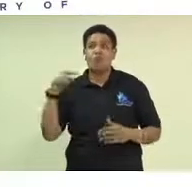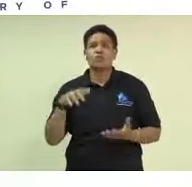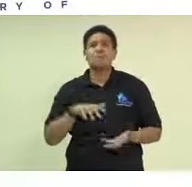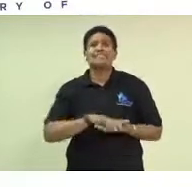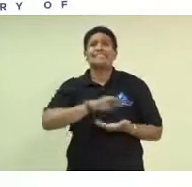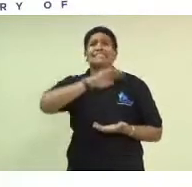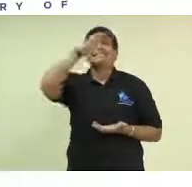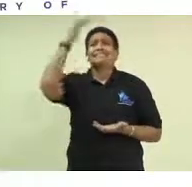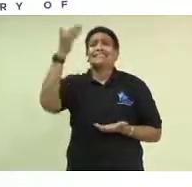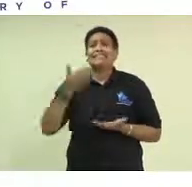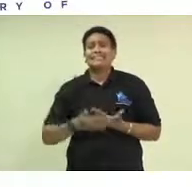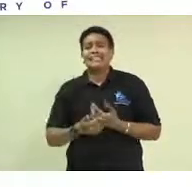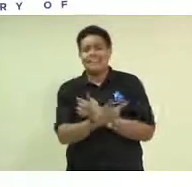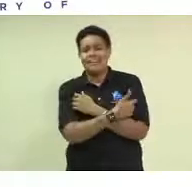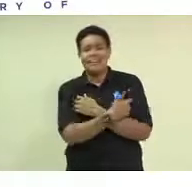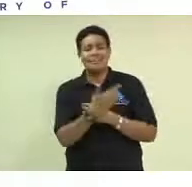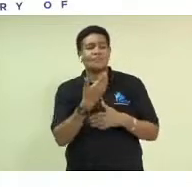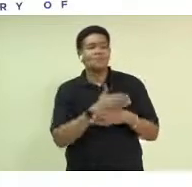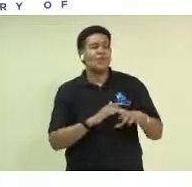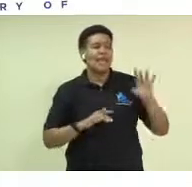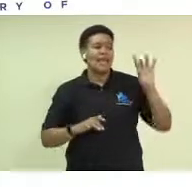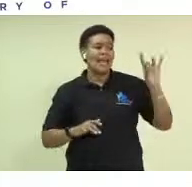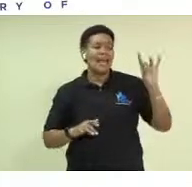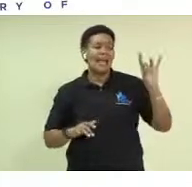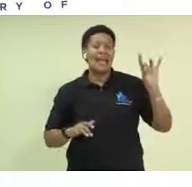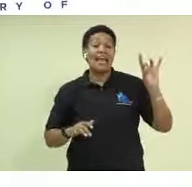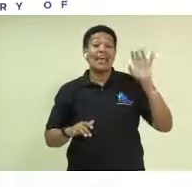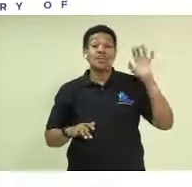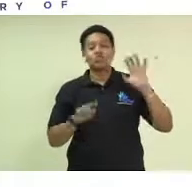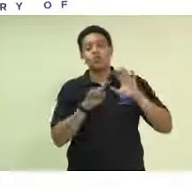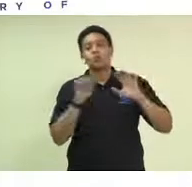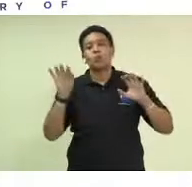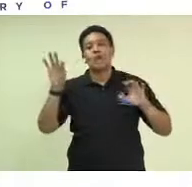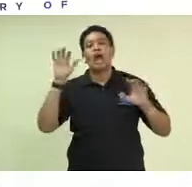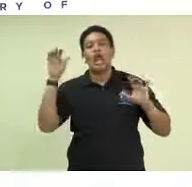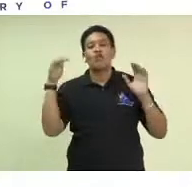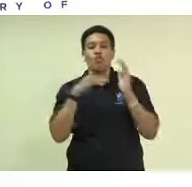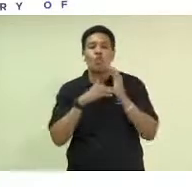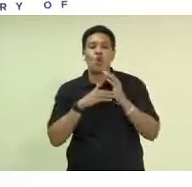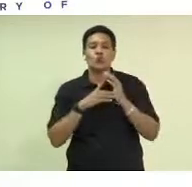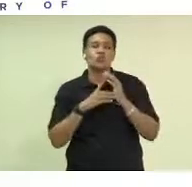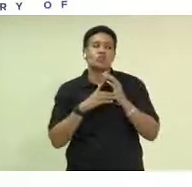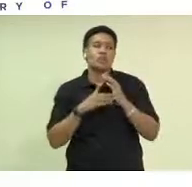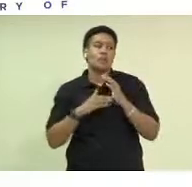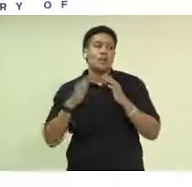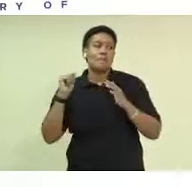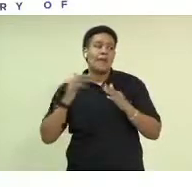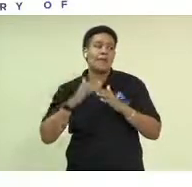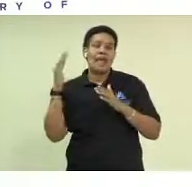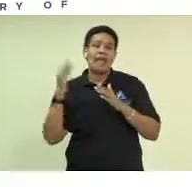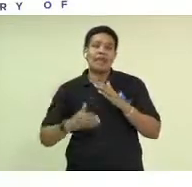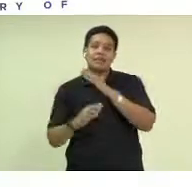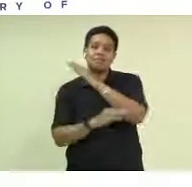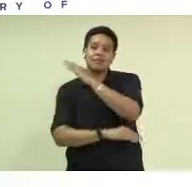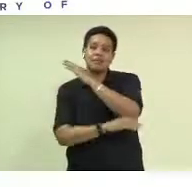quantities, between 800,000 and 900,000 persons by the end of September.